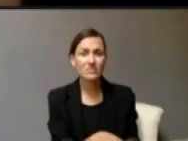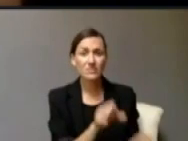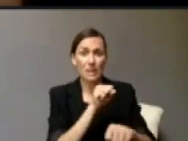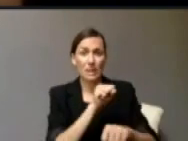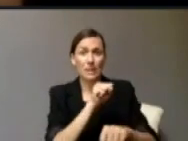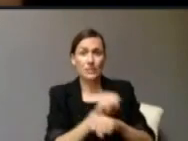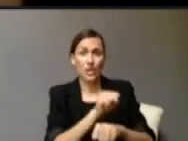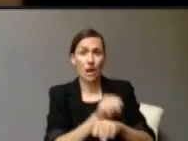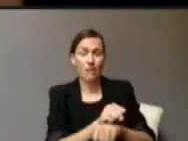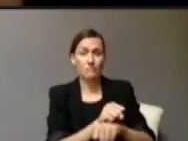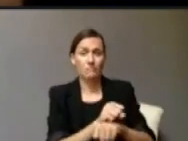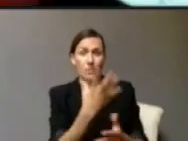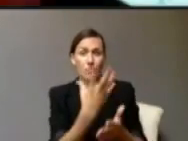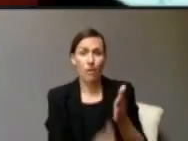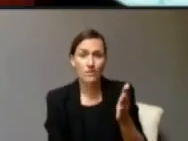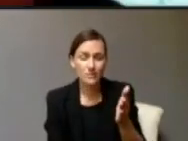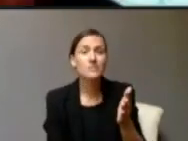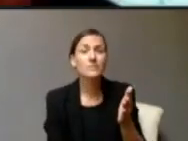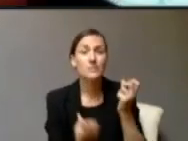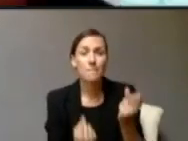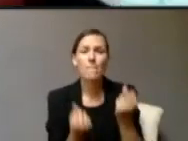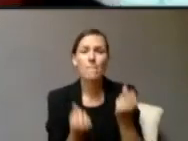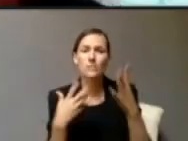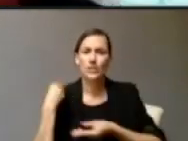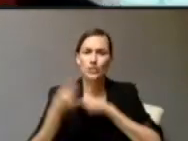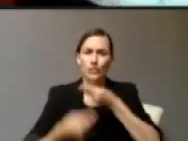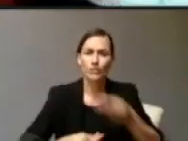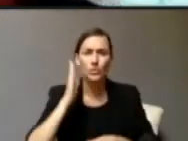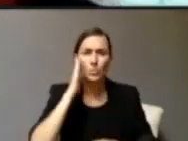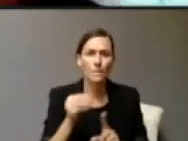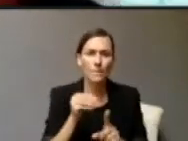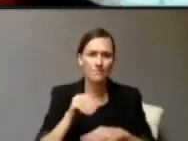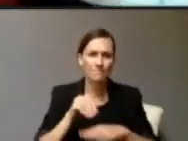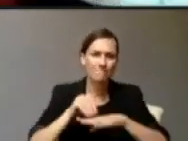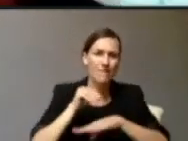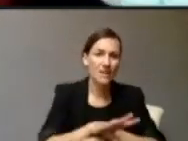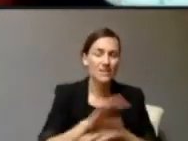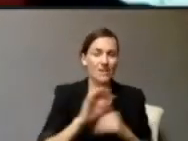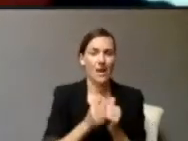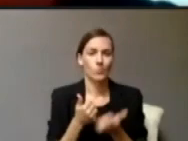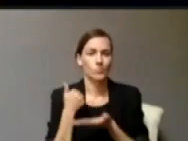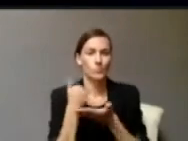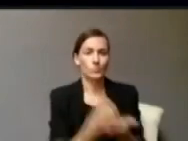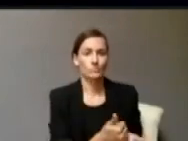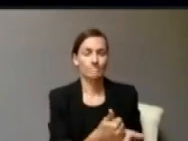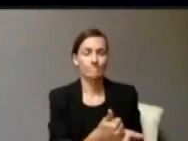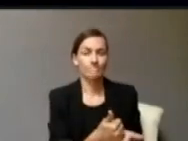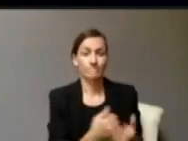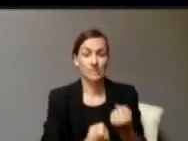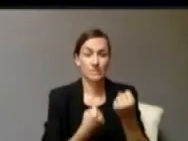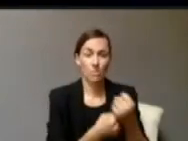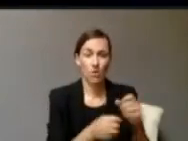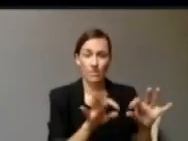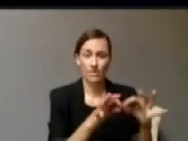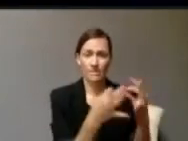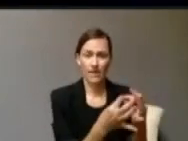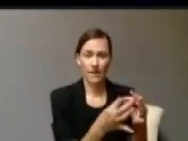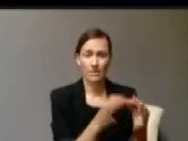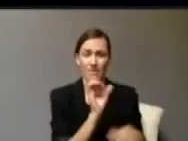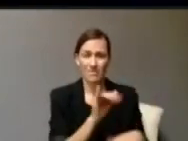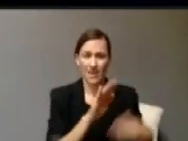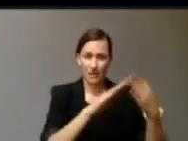to have ramifications for multiple generations. And how do we think about supporting the community that way? Absolutely. So how can the